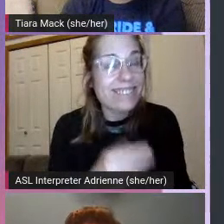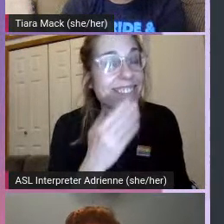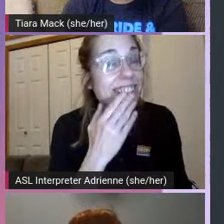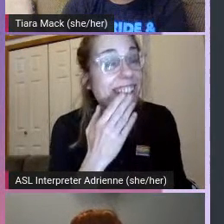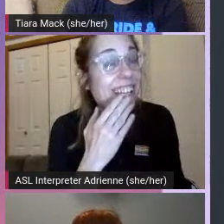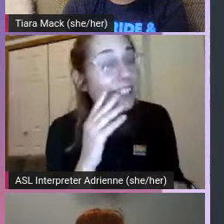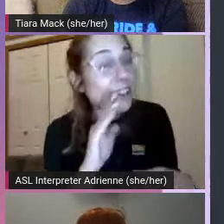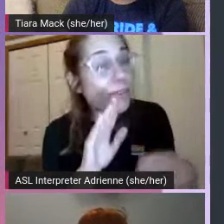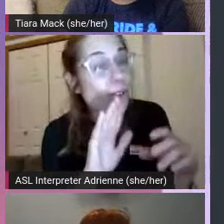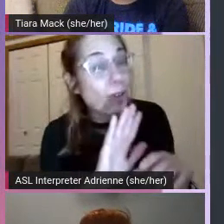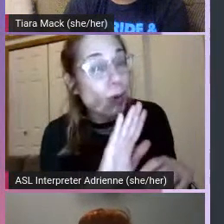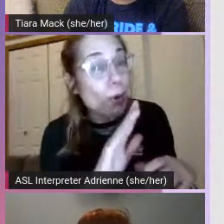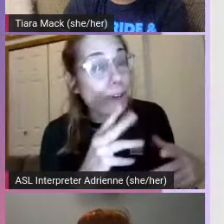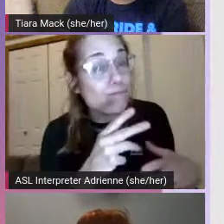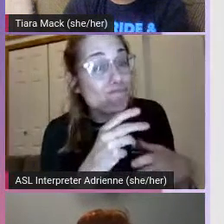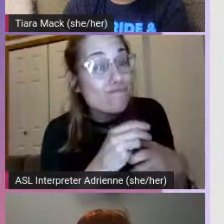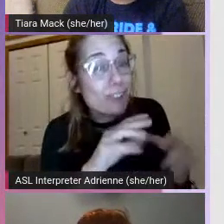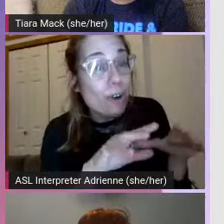Next slide.